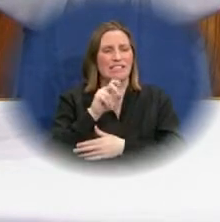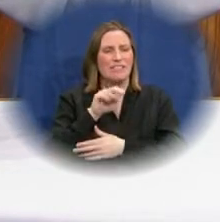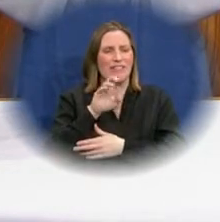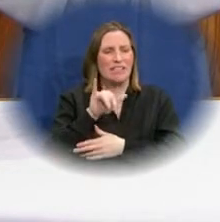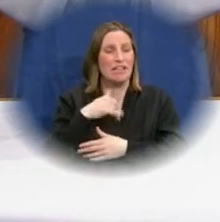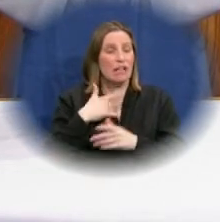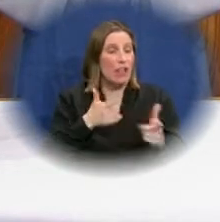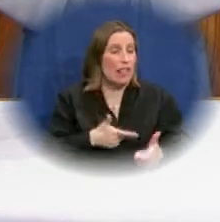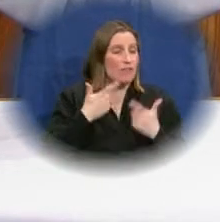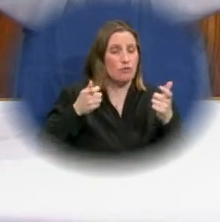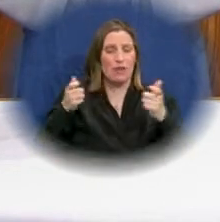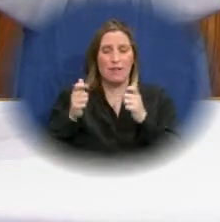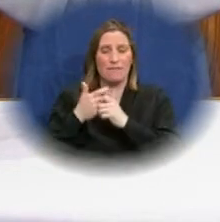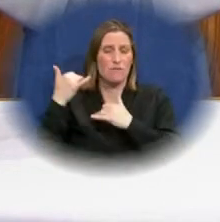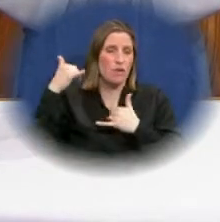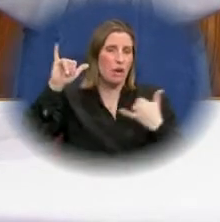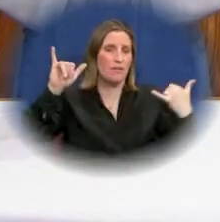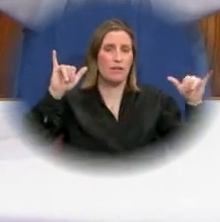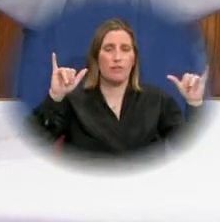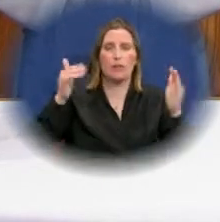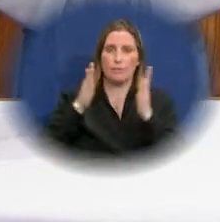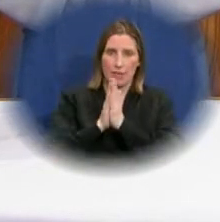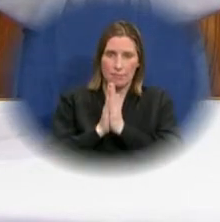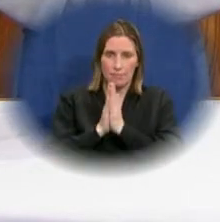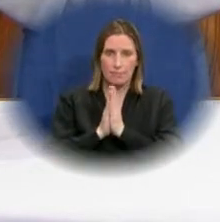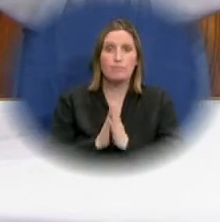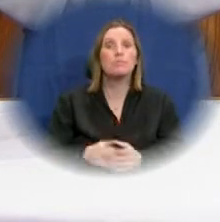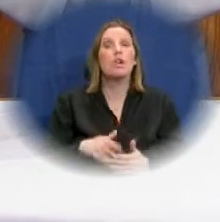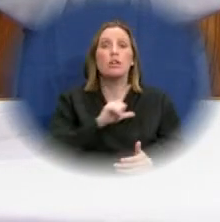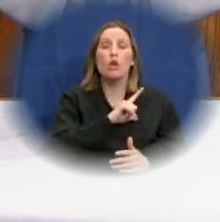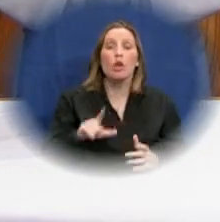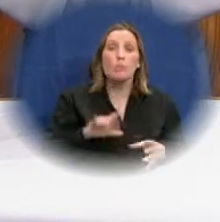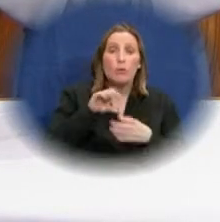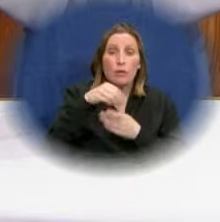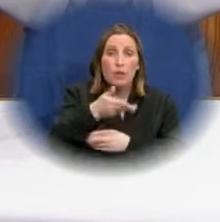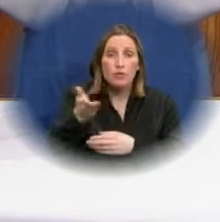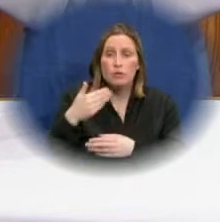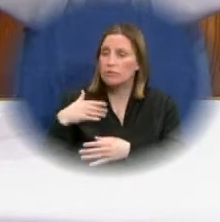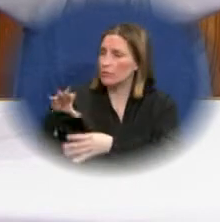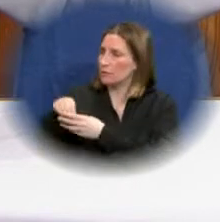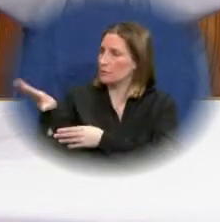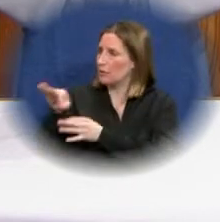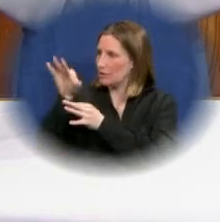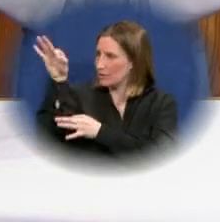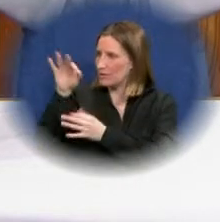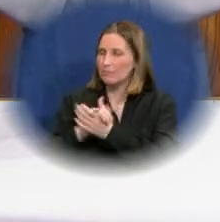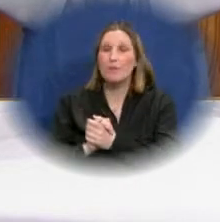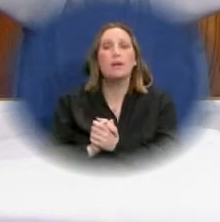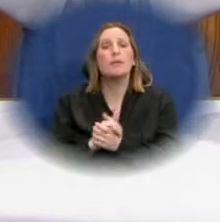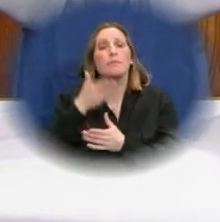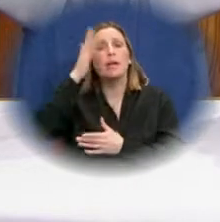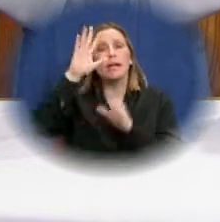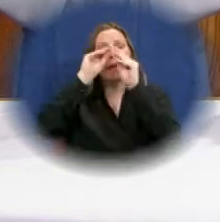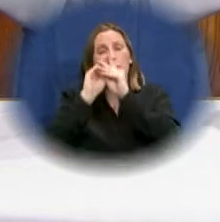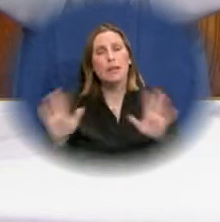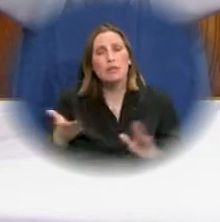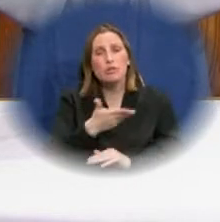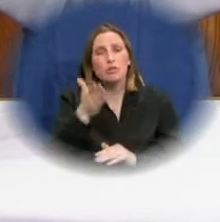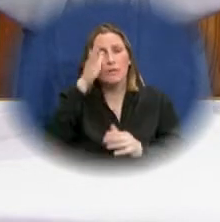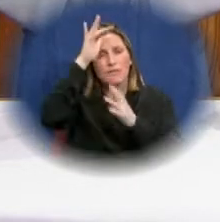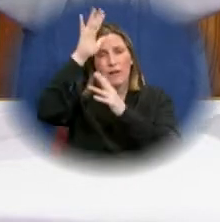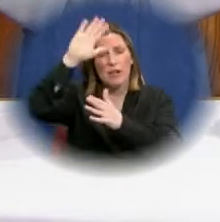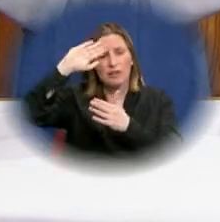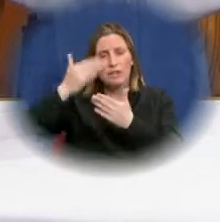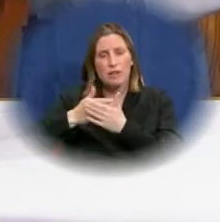and reigns forever and ever. Amen. The Lord be with you. And with your spirit. And may Almighty God bless you, the